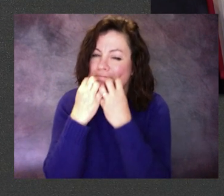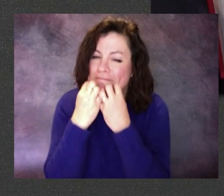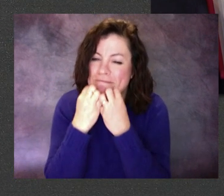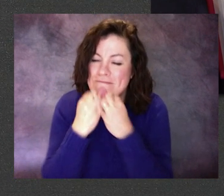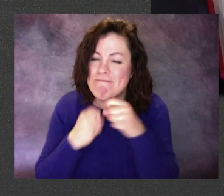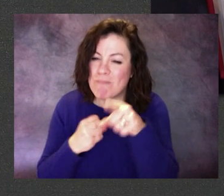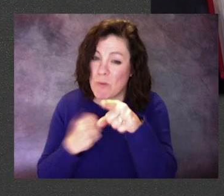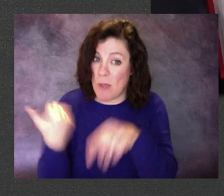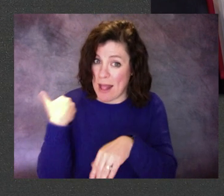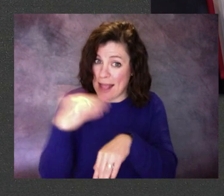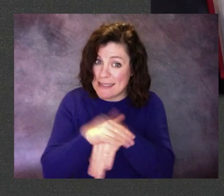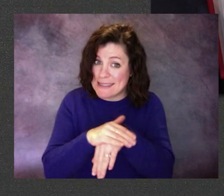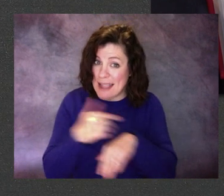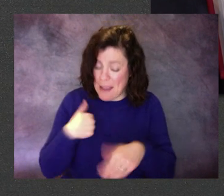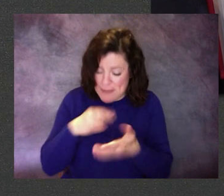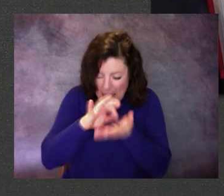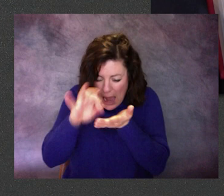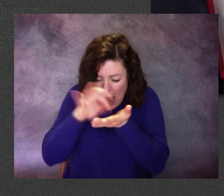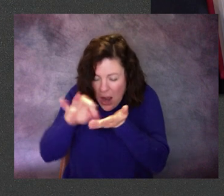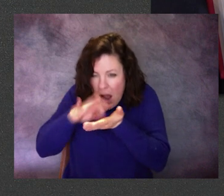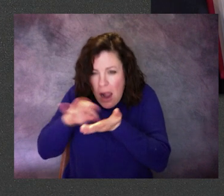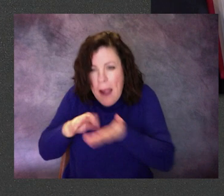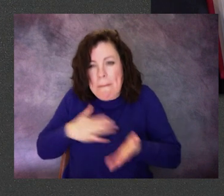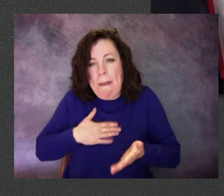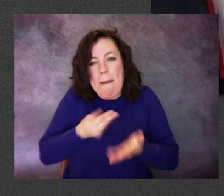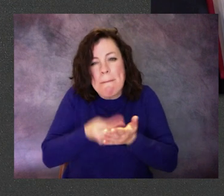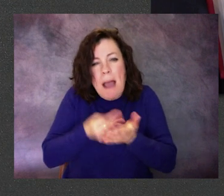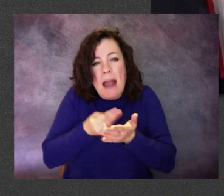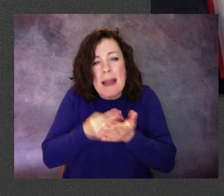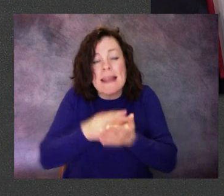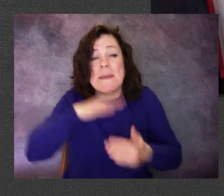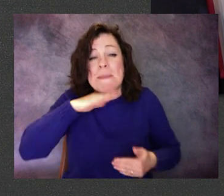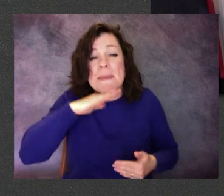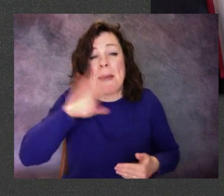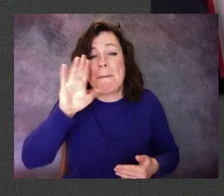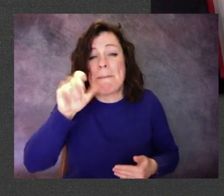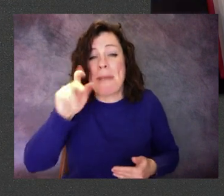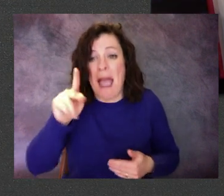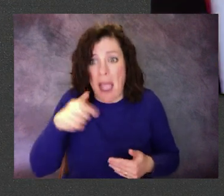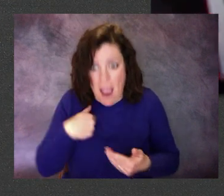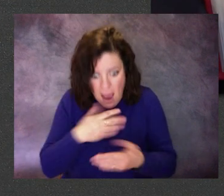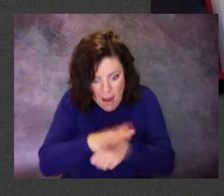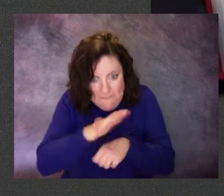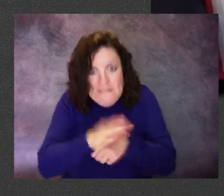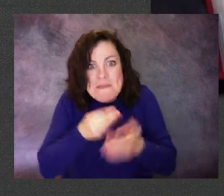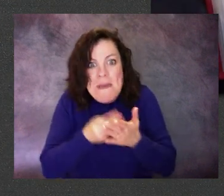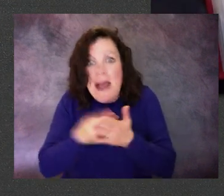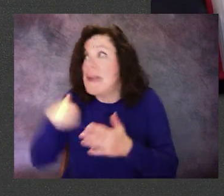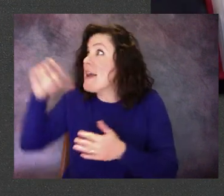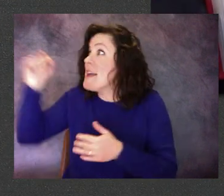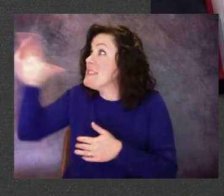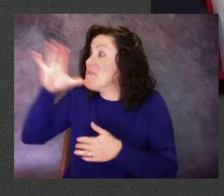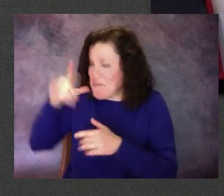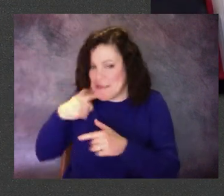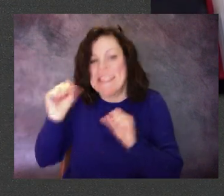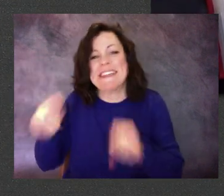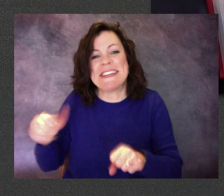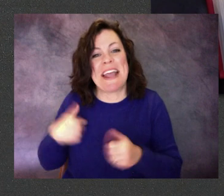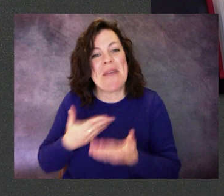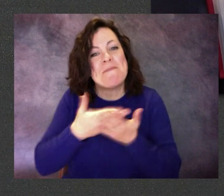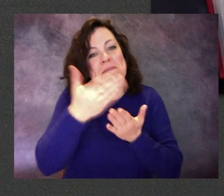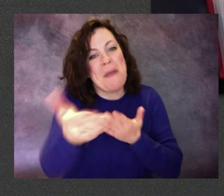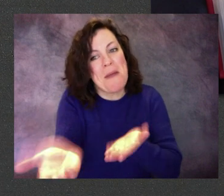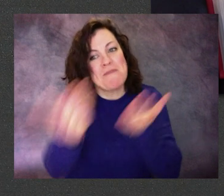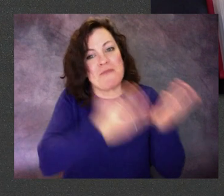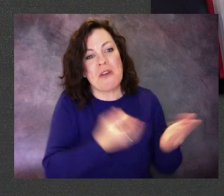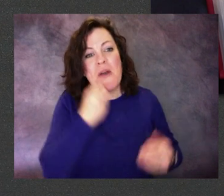bear. Last night I counted what I've saved in my piggy bank, and my mother said I could bring you home. Shall I put him in a box for you, the